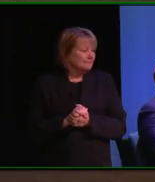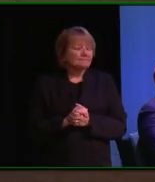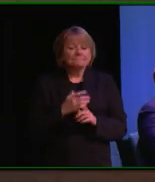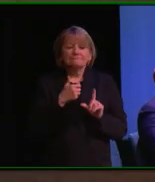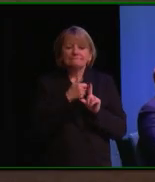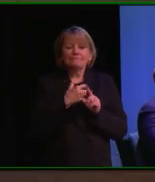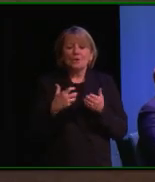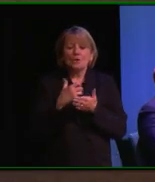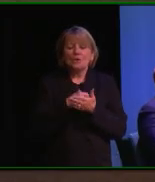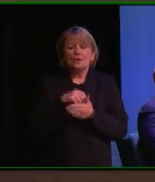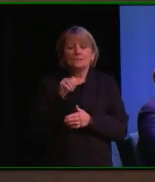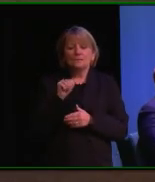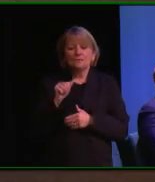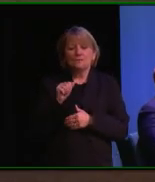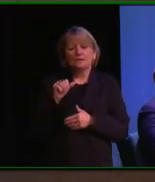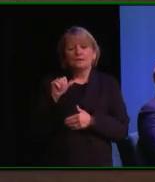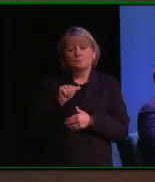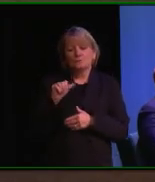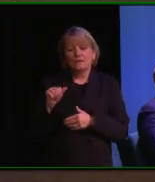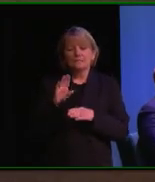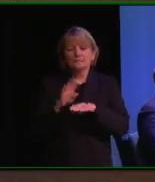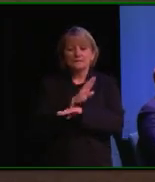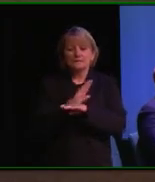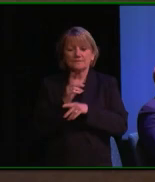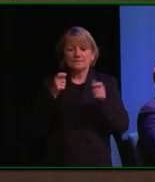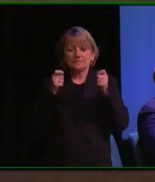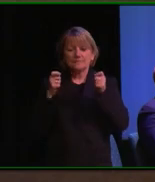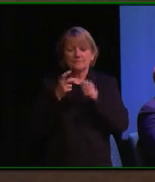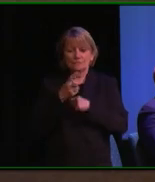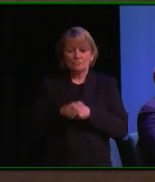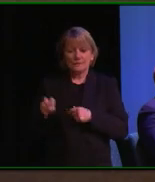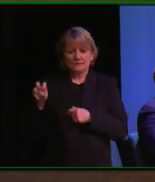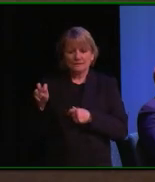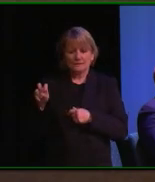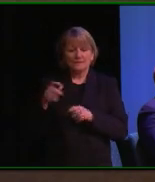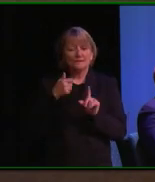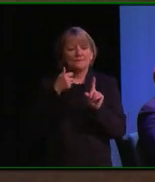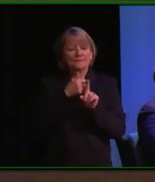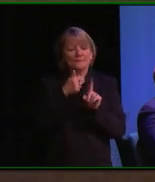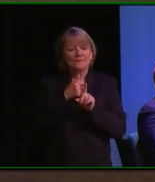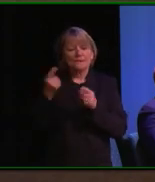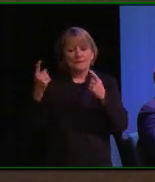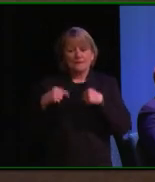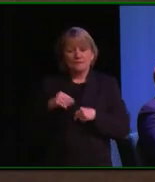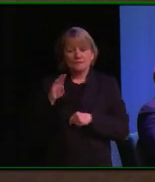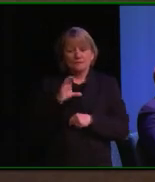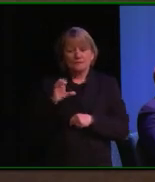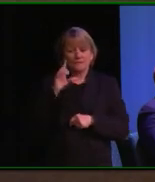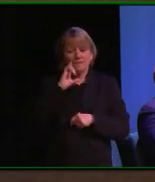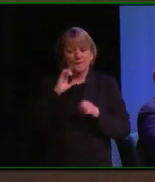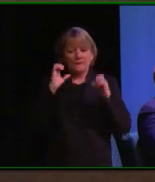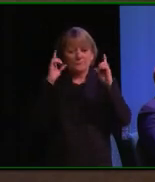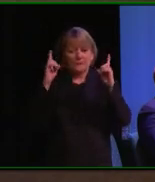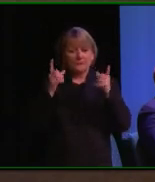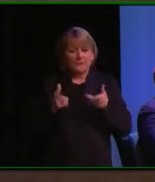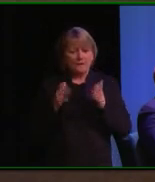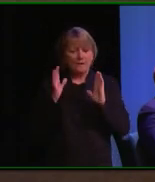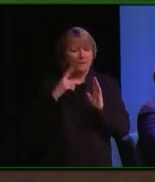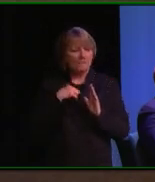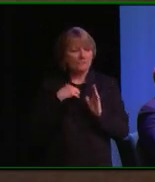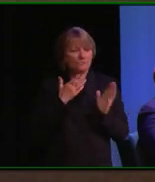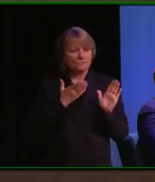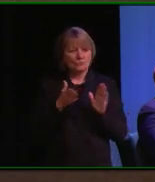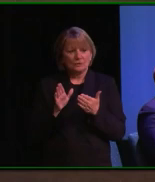Ryan will earn an Associate of Arts in Business Administration transfer. Ryan came to Bristol for an education that would allow him to